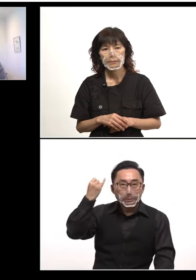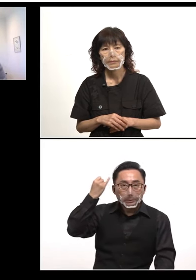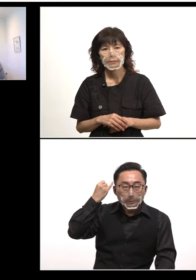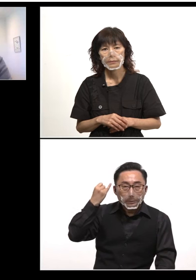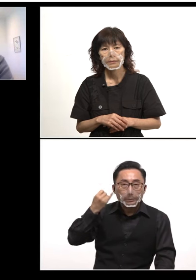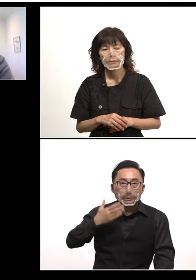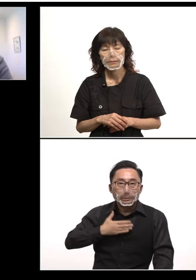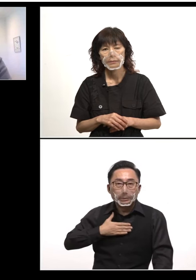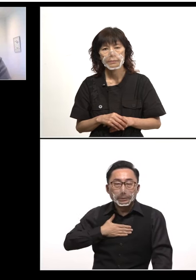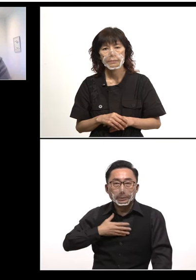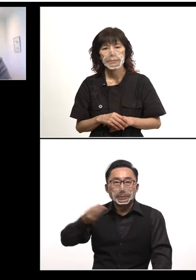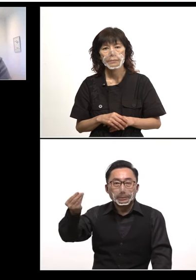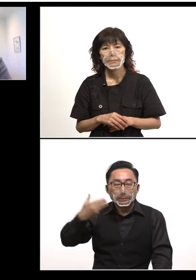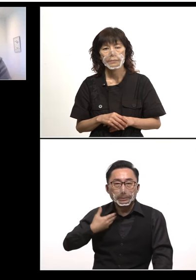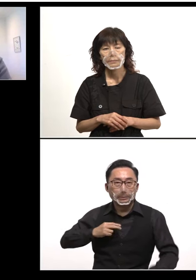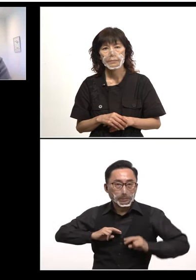succeeds.